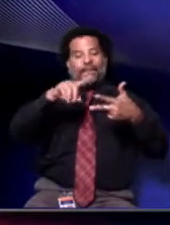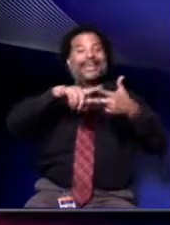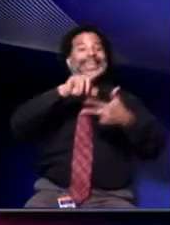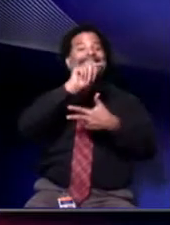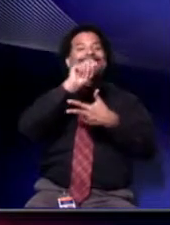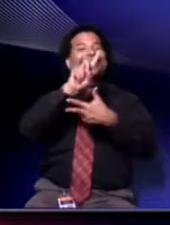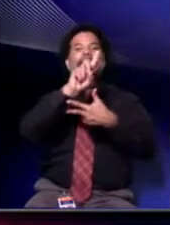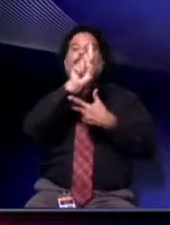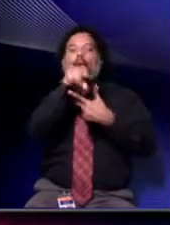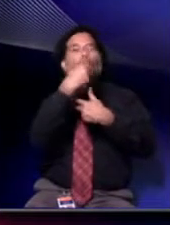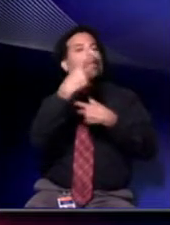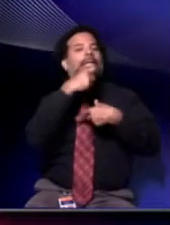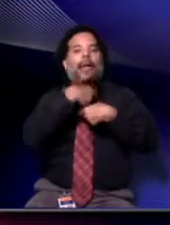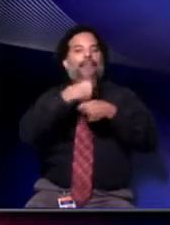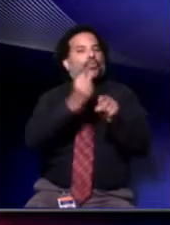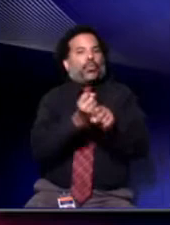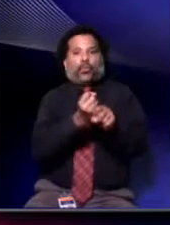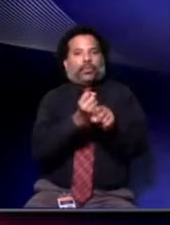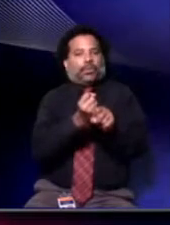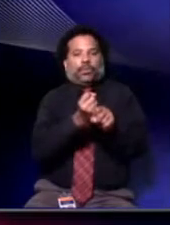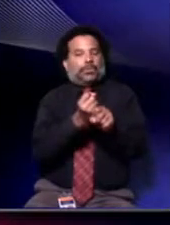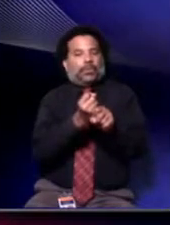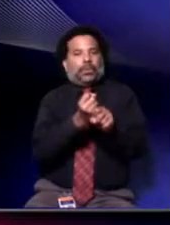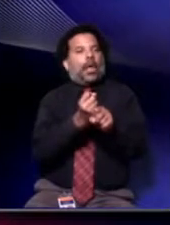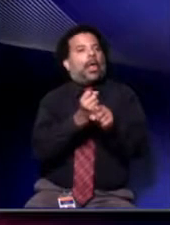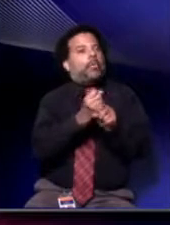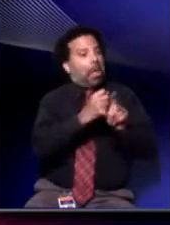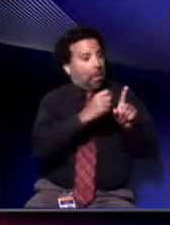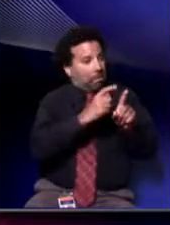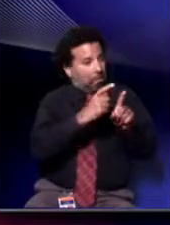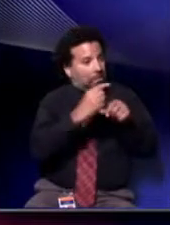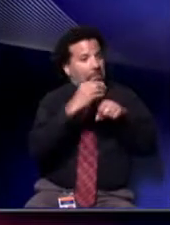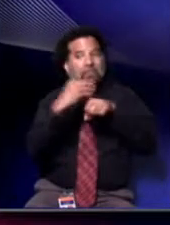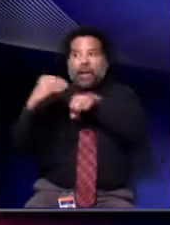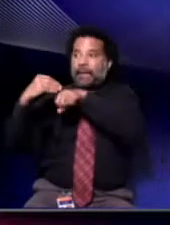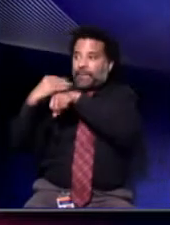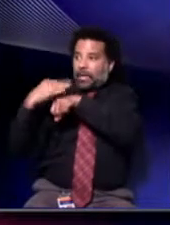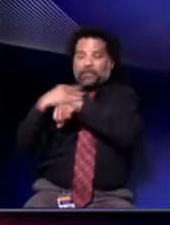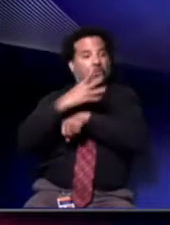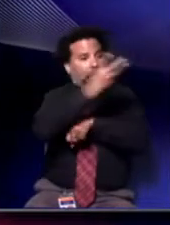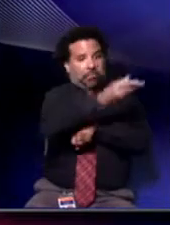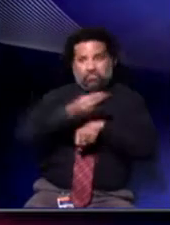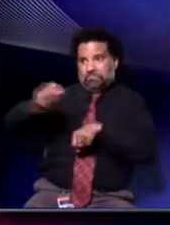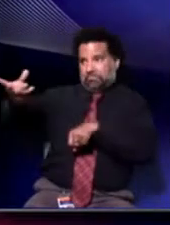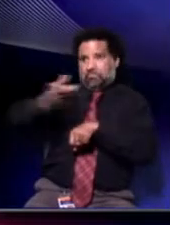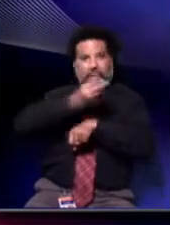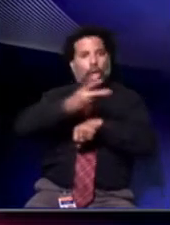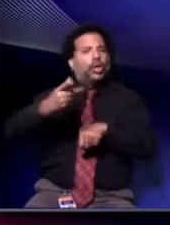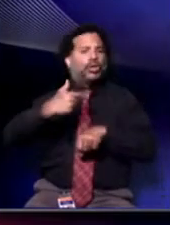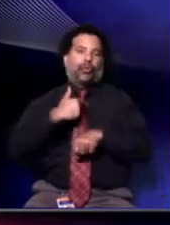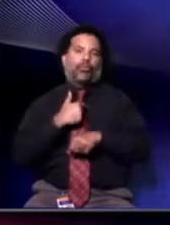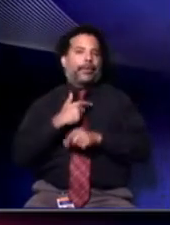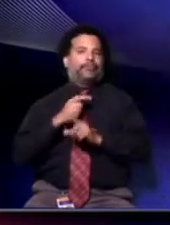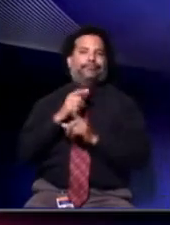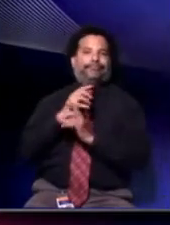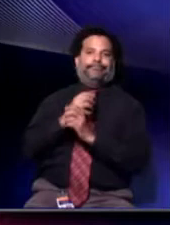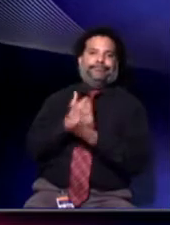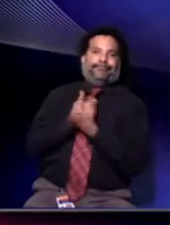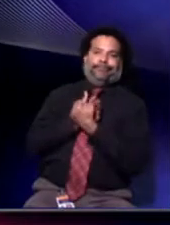product that they distribute through their advisors, and so we are quite fond of TD